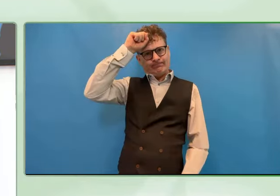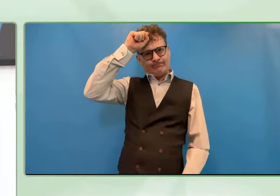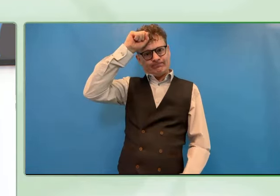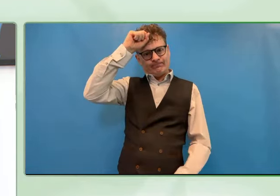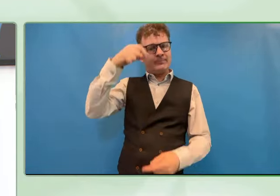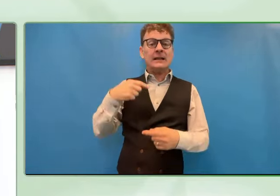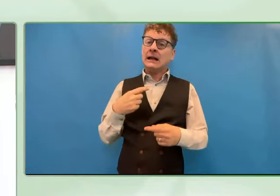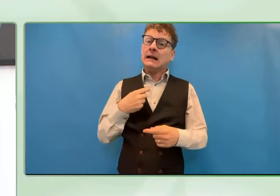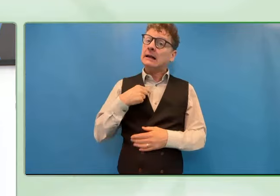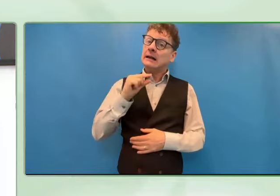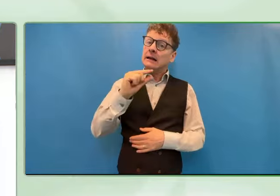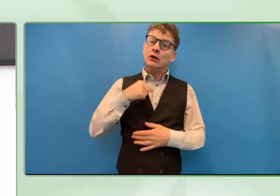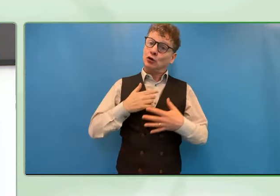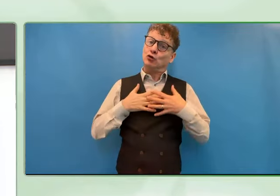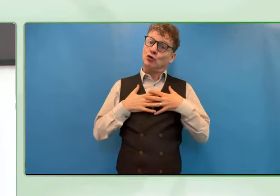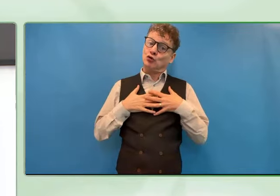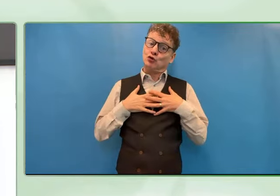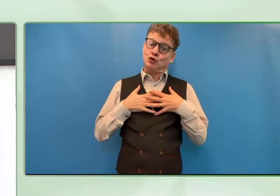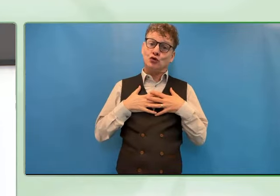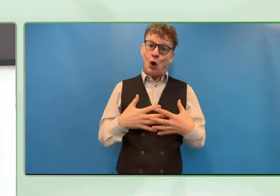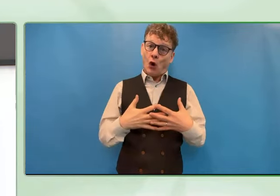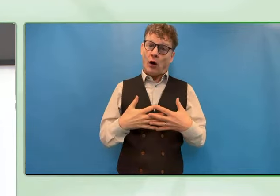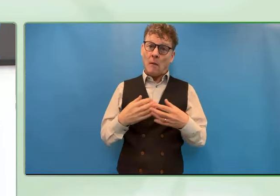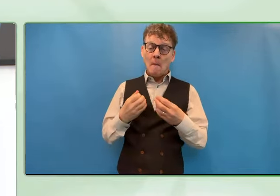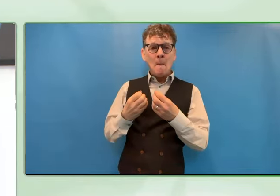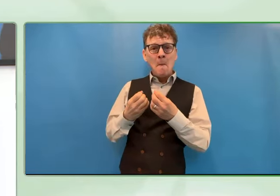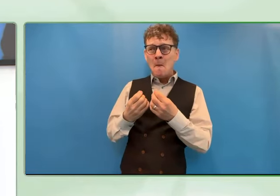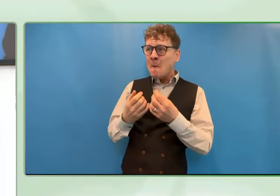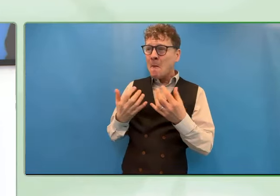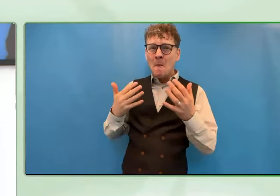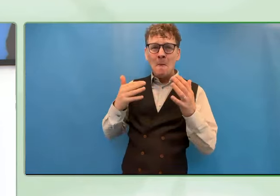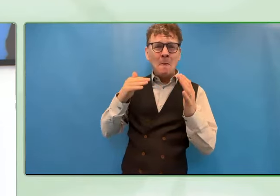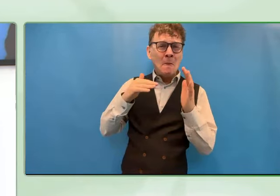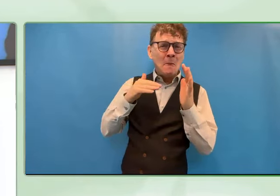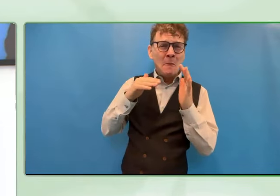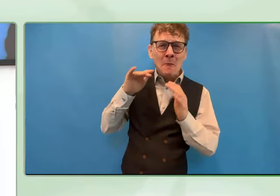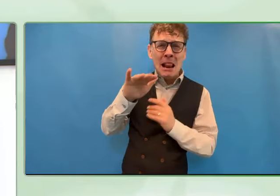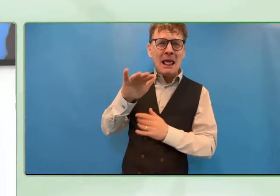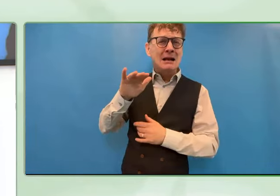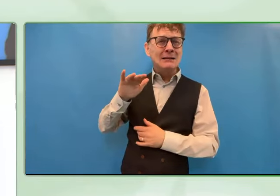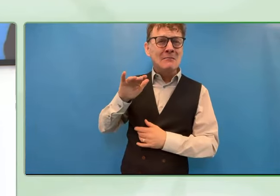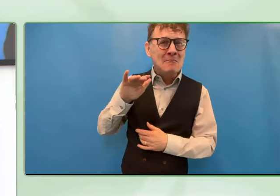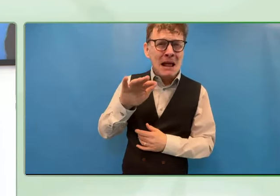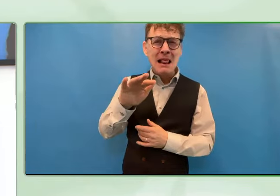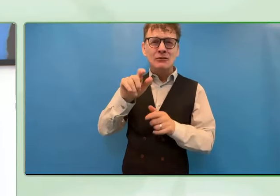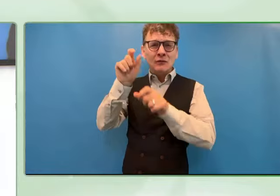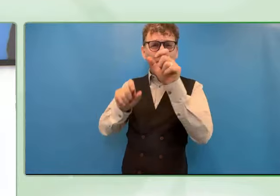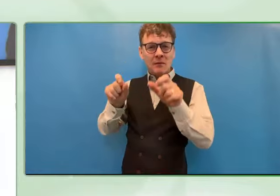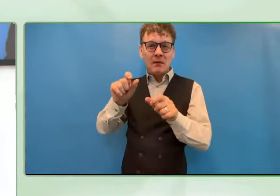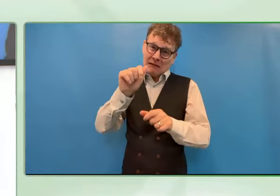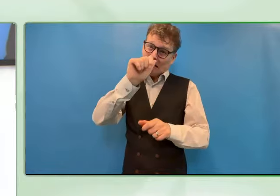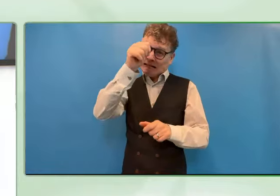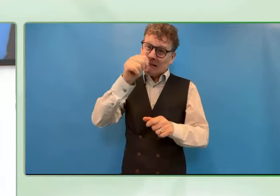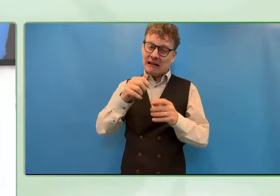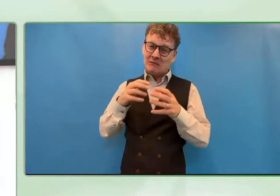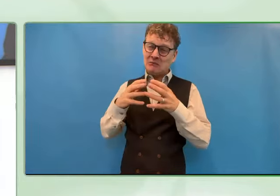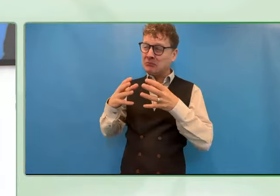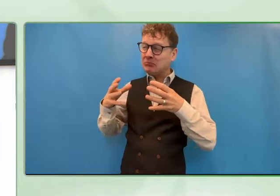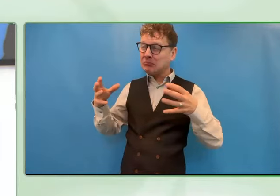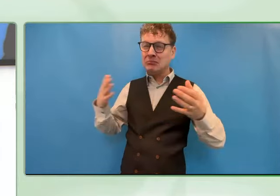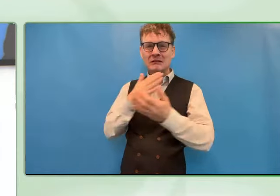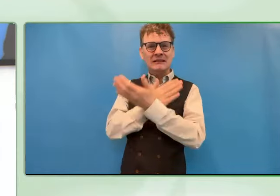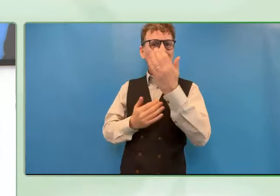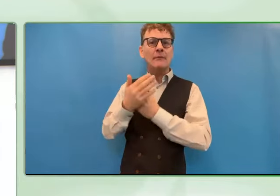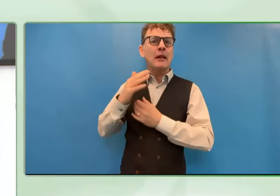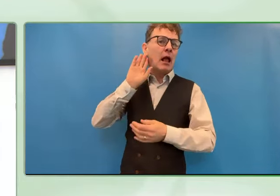can such a large population be ignored, and especially in a developing country like India. So yes, but you cannot stay